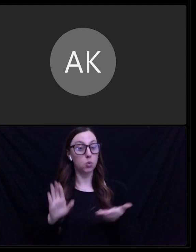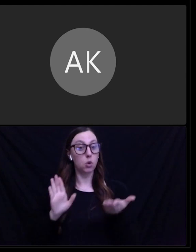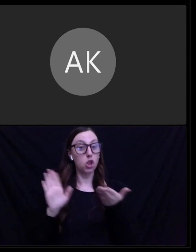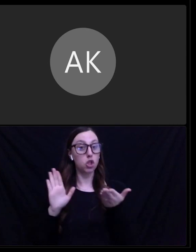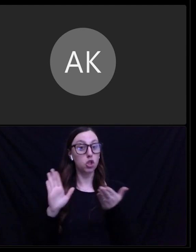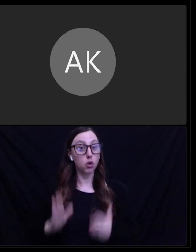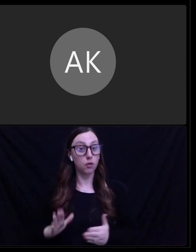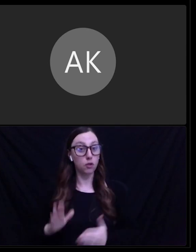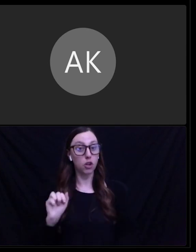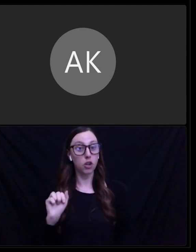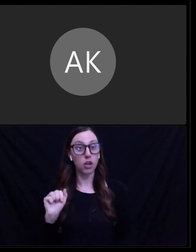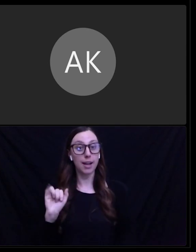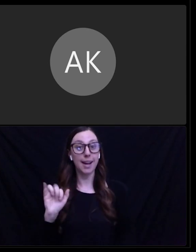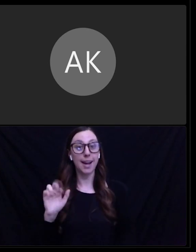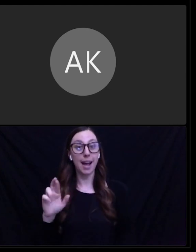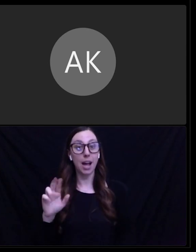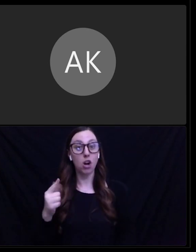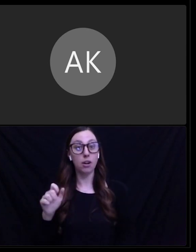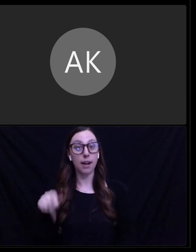air gap server,